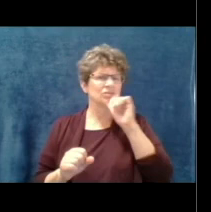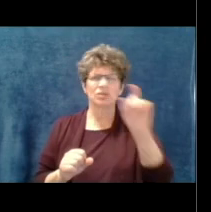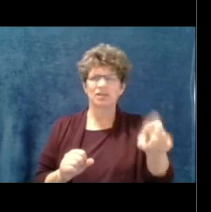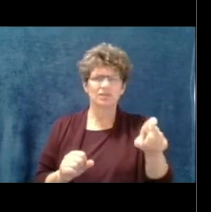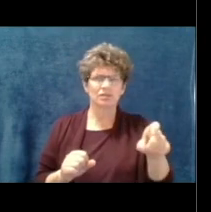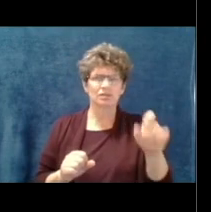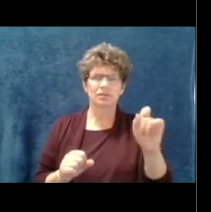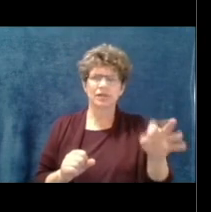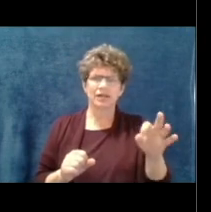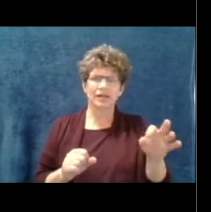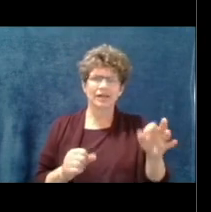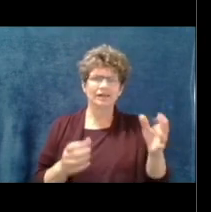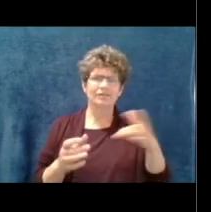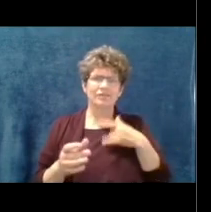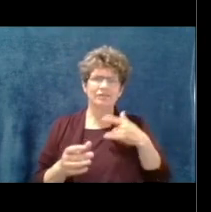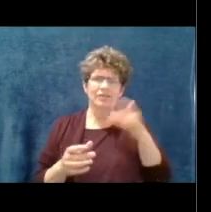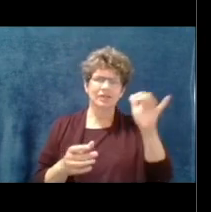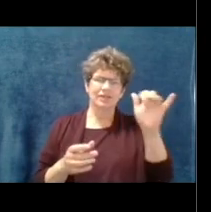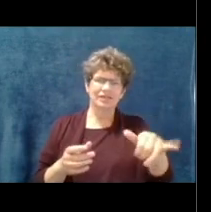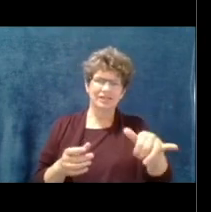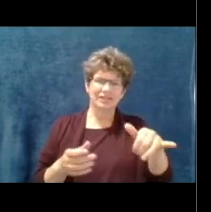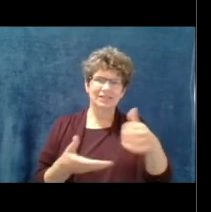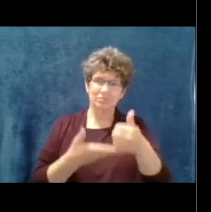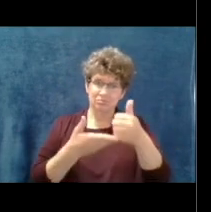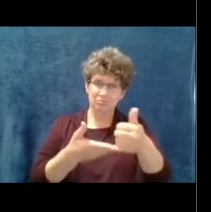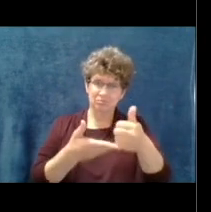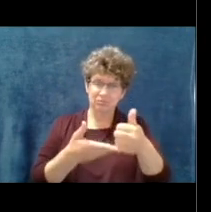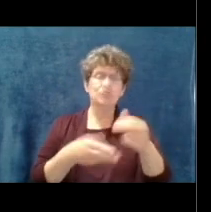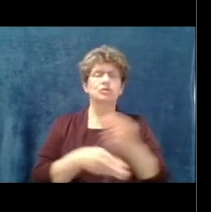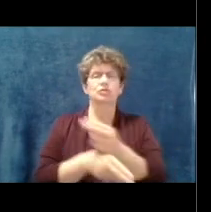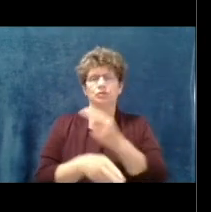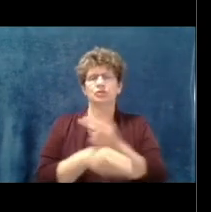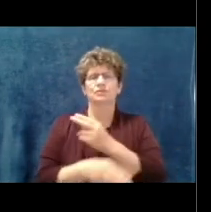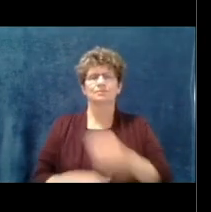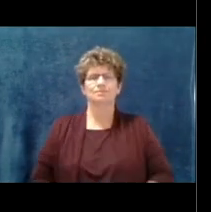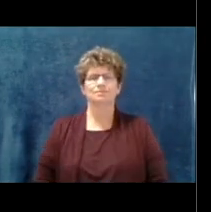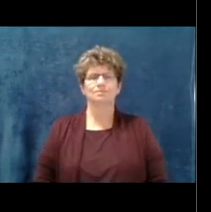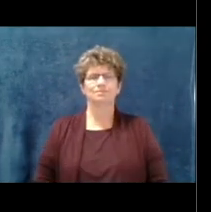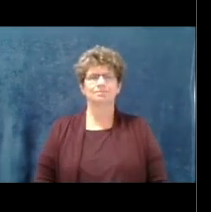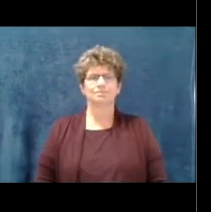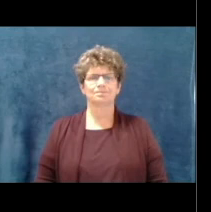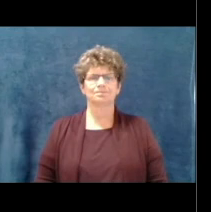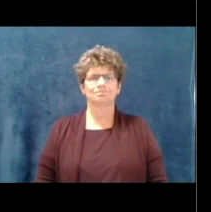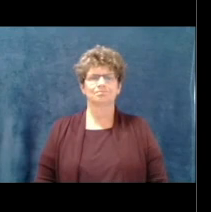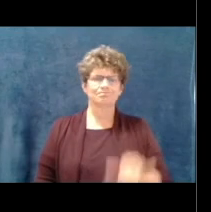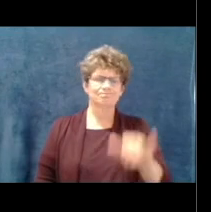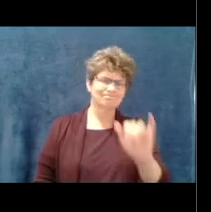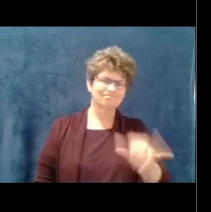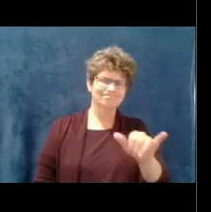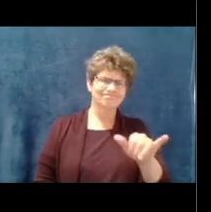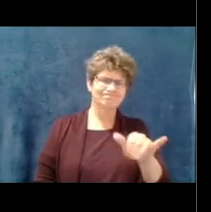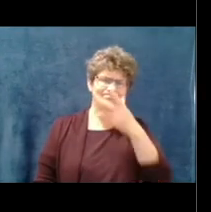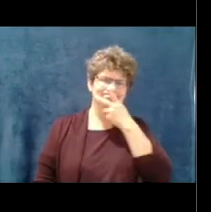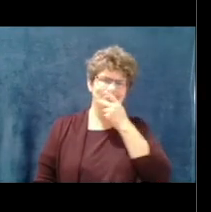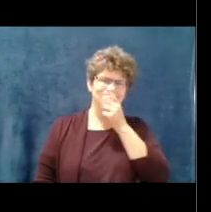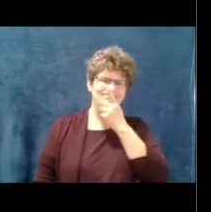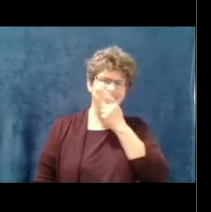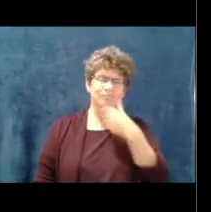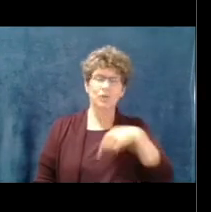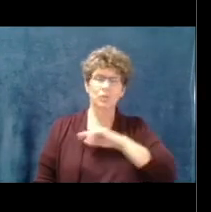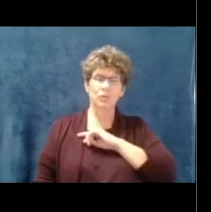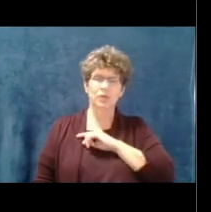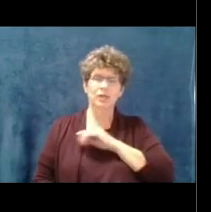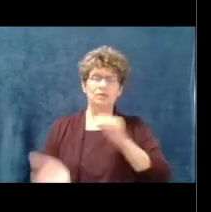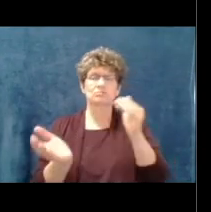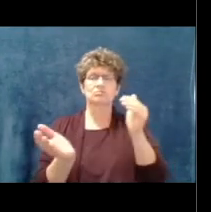it helpful for setting goals. And I guess it kind of raises the question, as physicians,